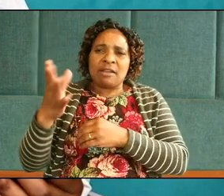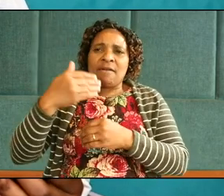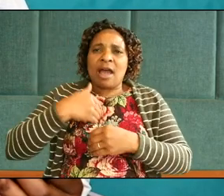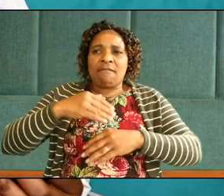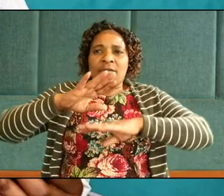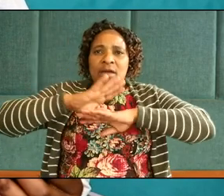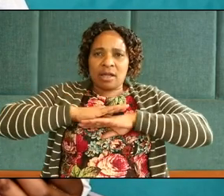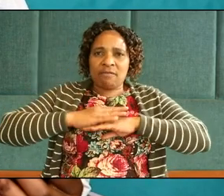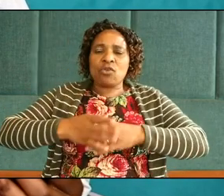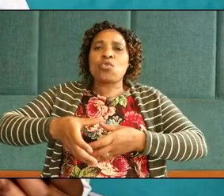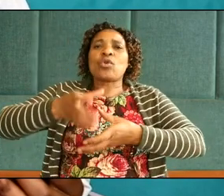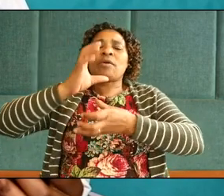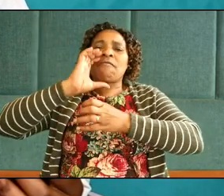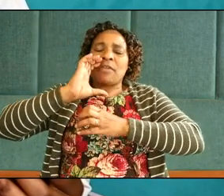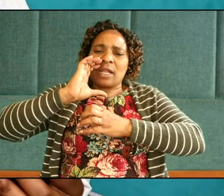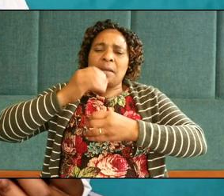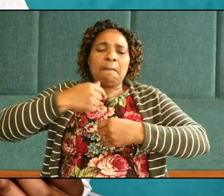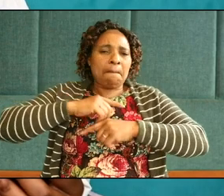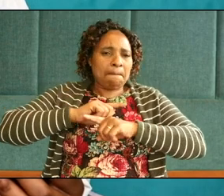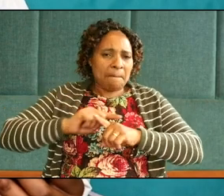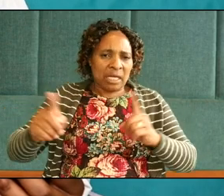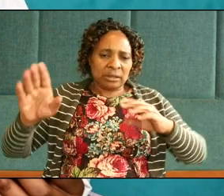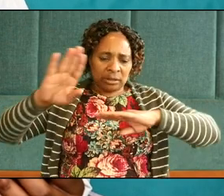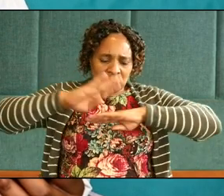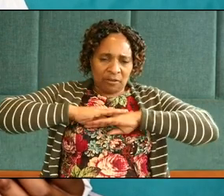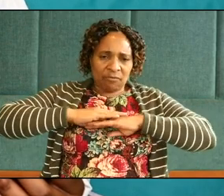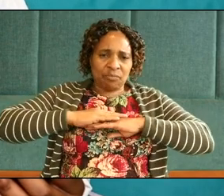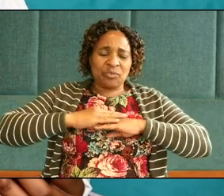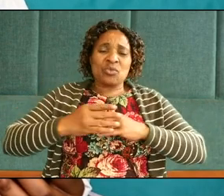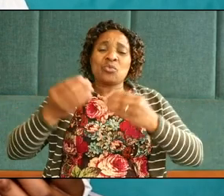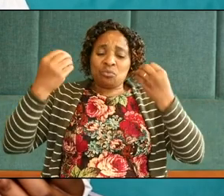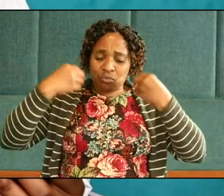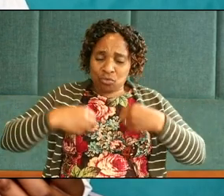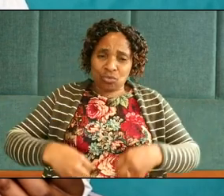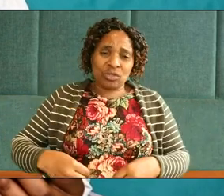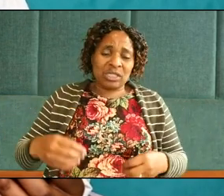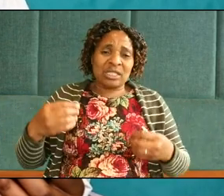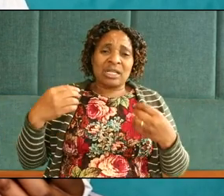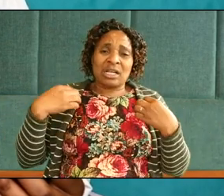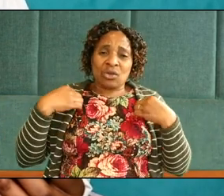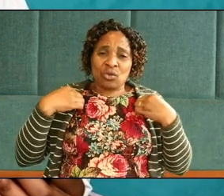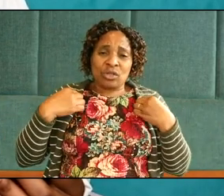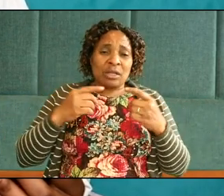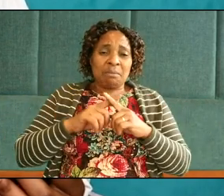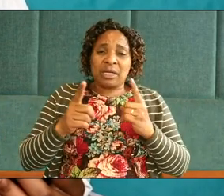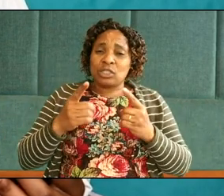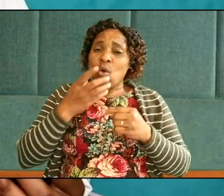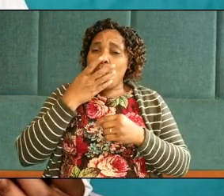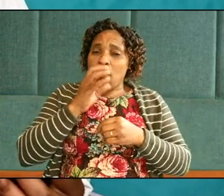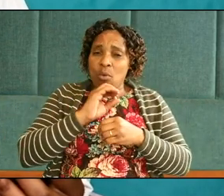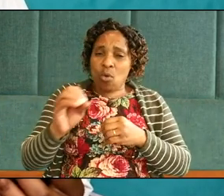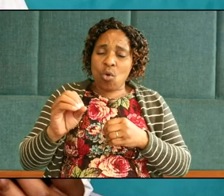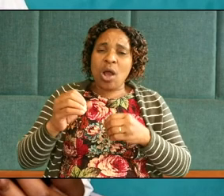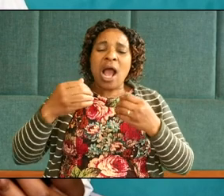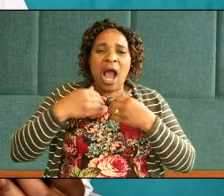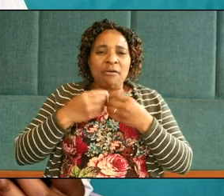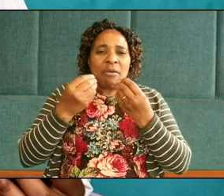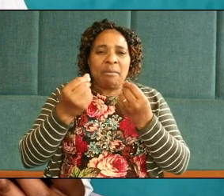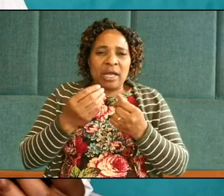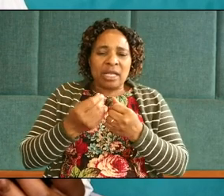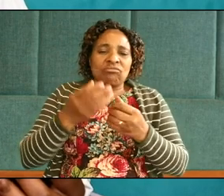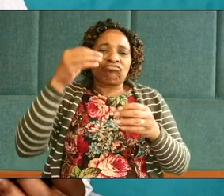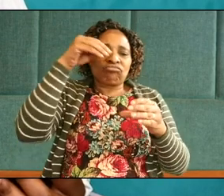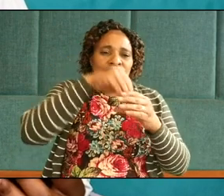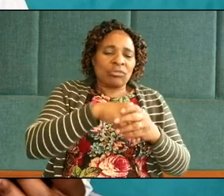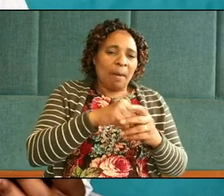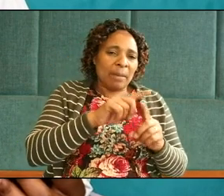drink, but never have your fill. You put on clothes, but you are not warm. You earn wages only to put them in a purse with